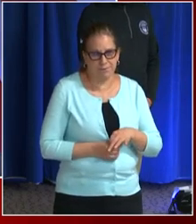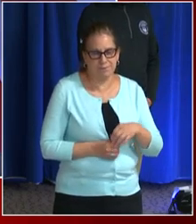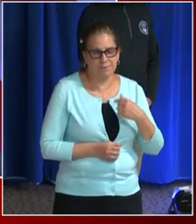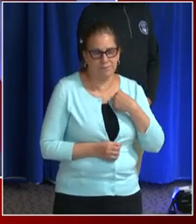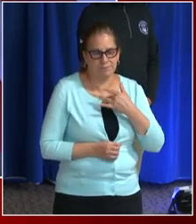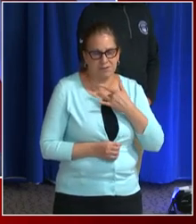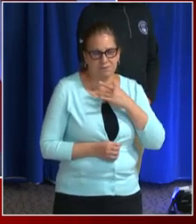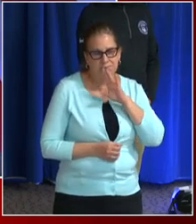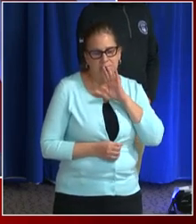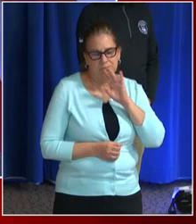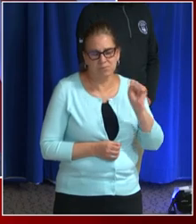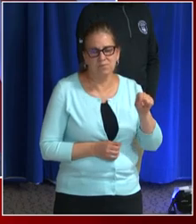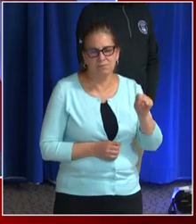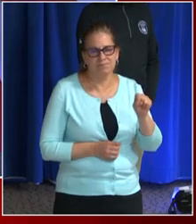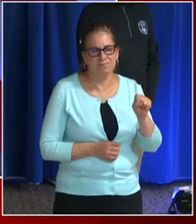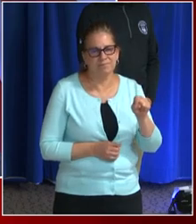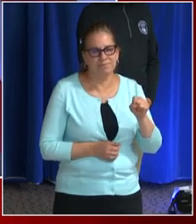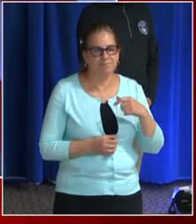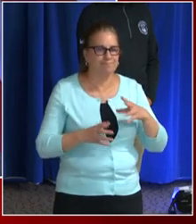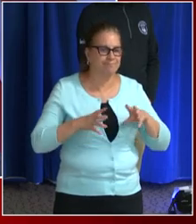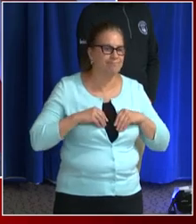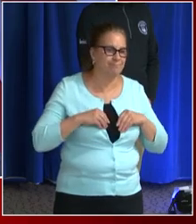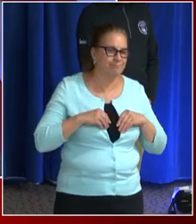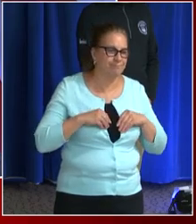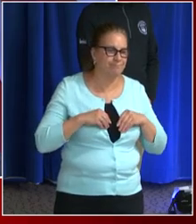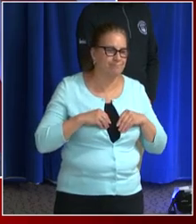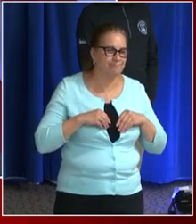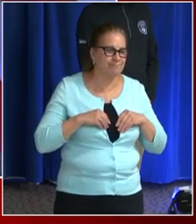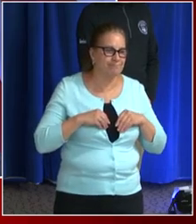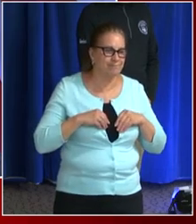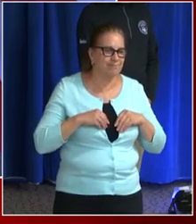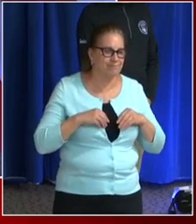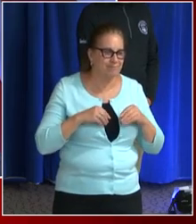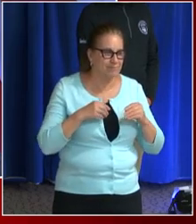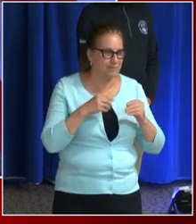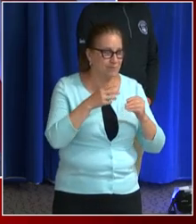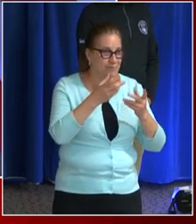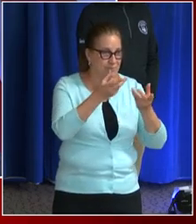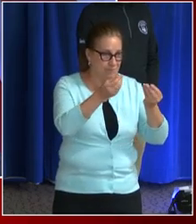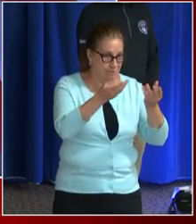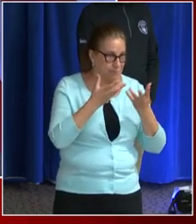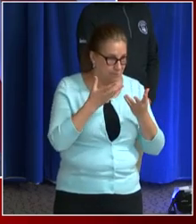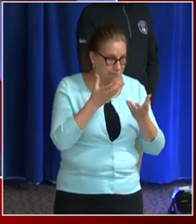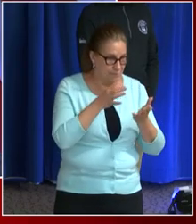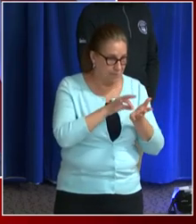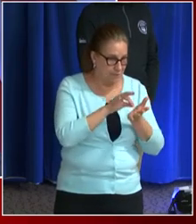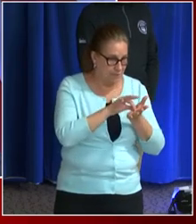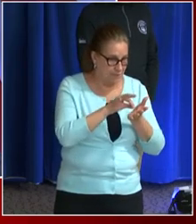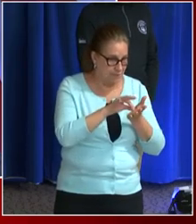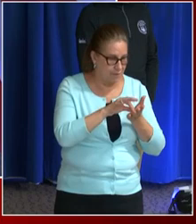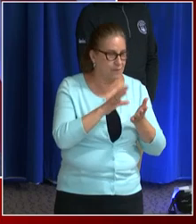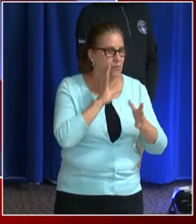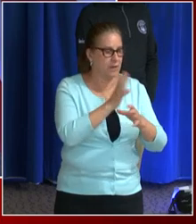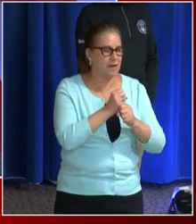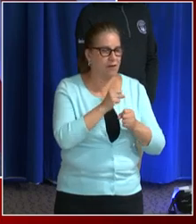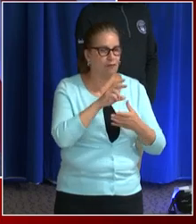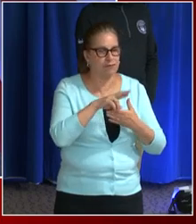it. And they'll let us know when they expect to count all the ballots. But I think they allow at